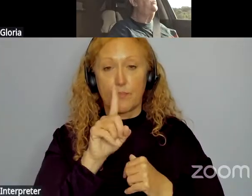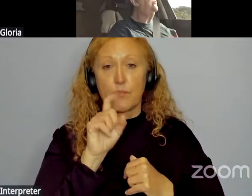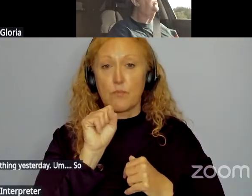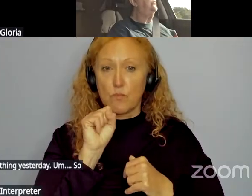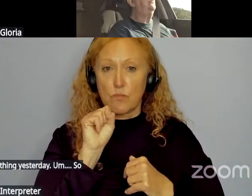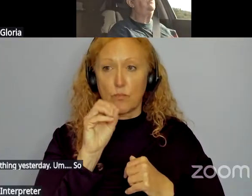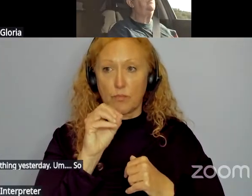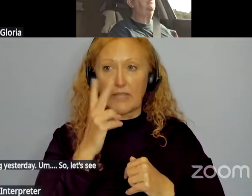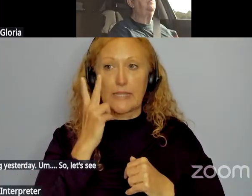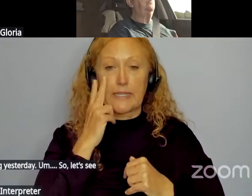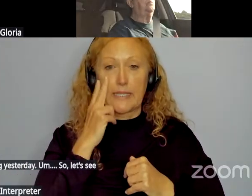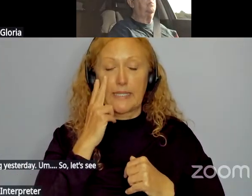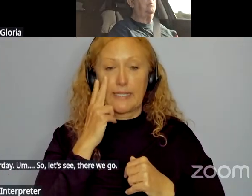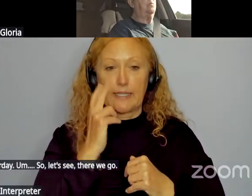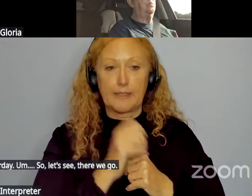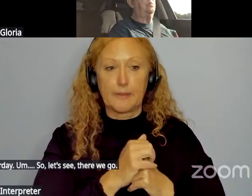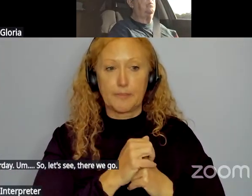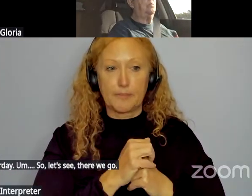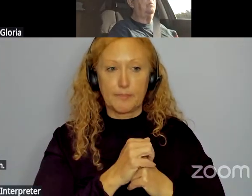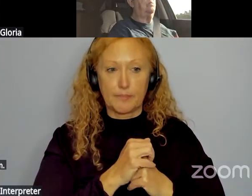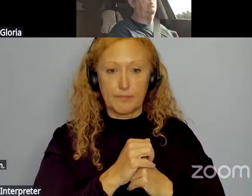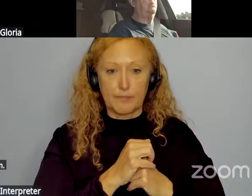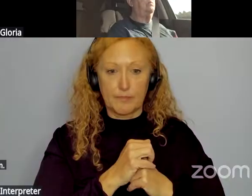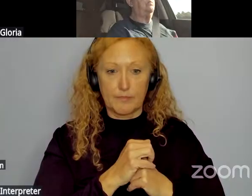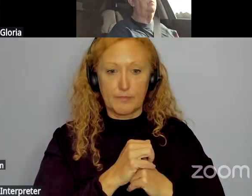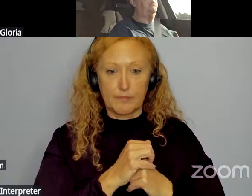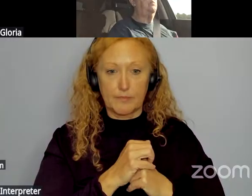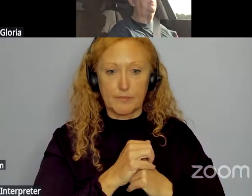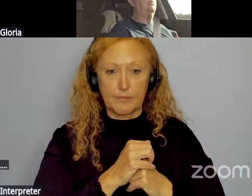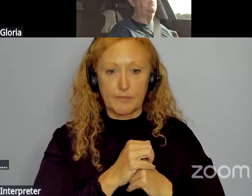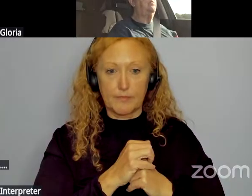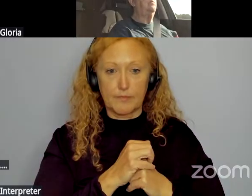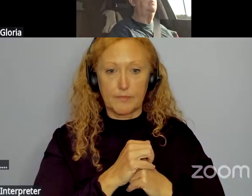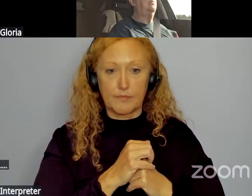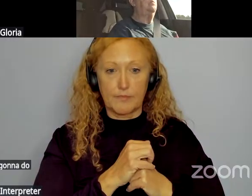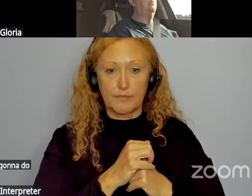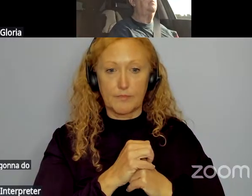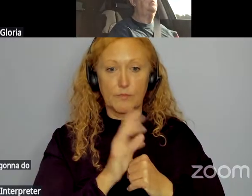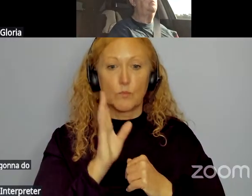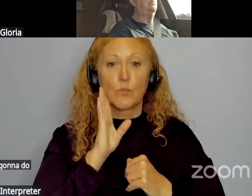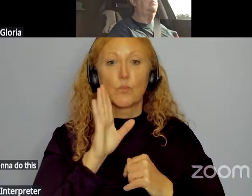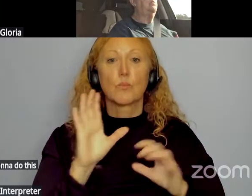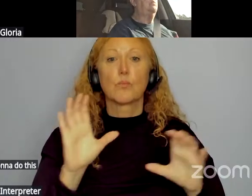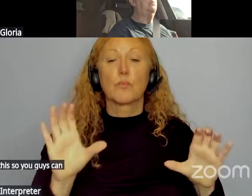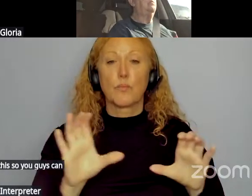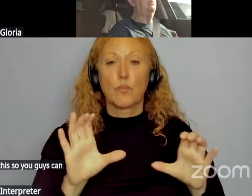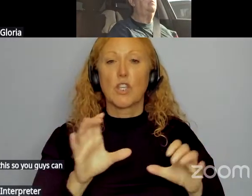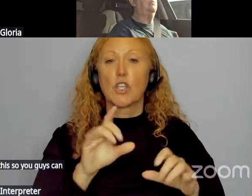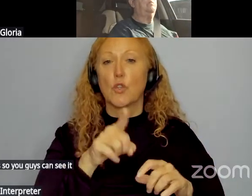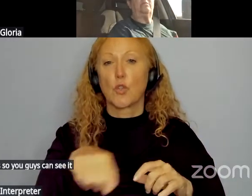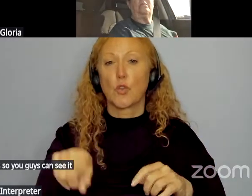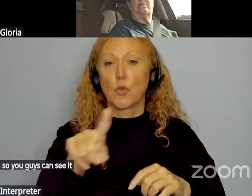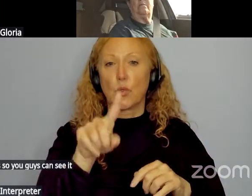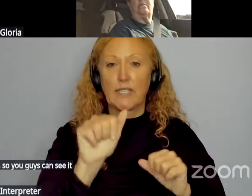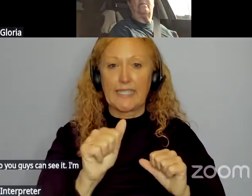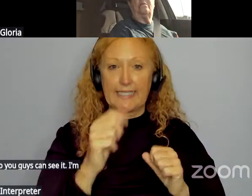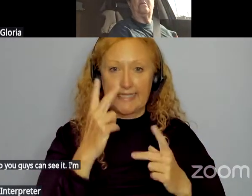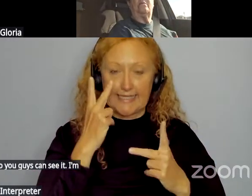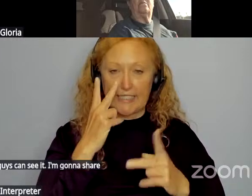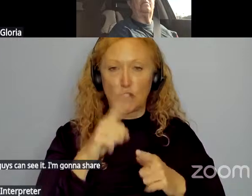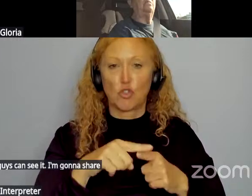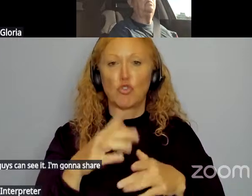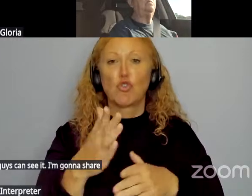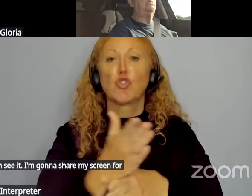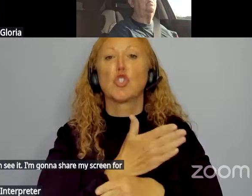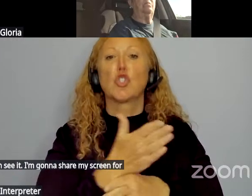so let's see. There we go. Um, I'm gonna do this so you guys can see it. I'm gonna share my screen